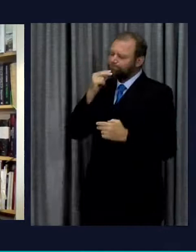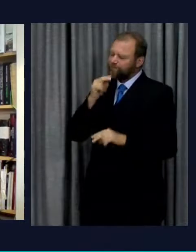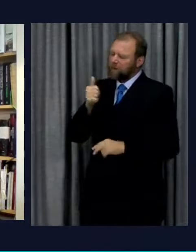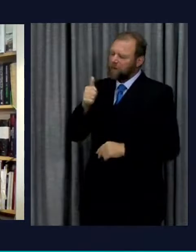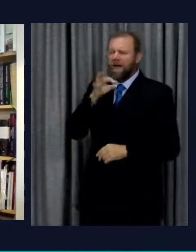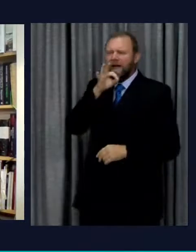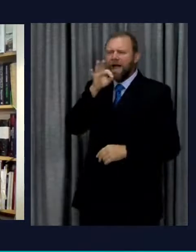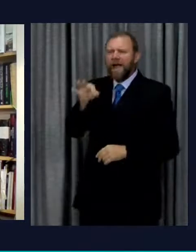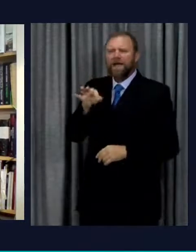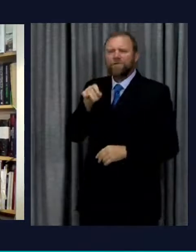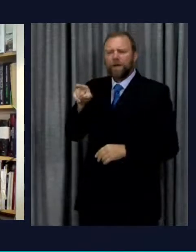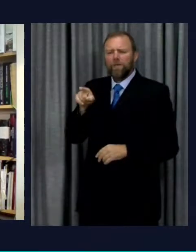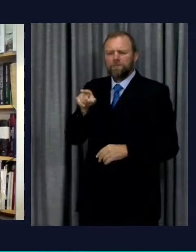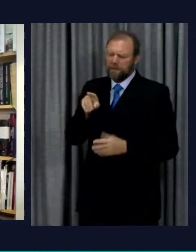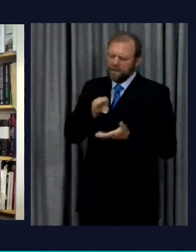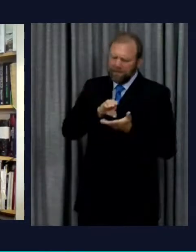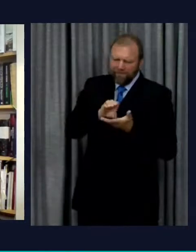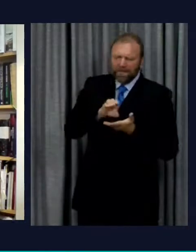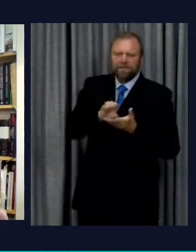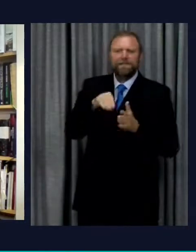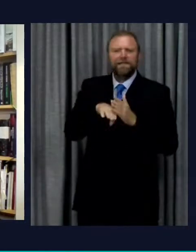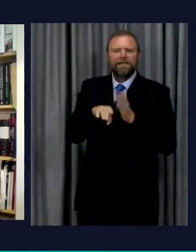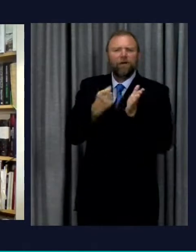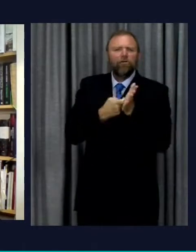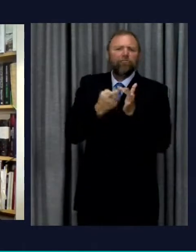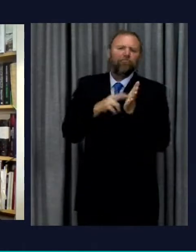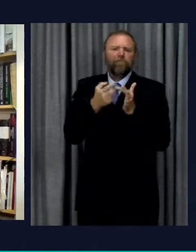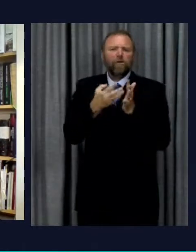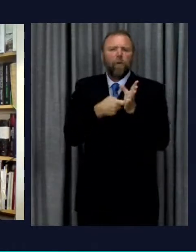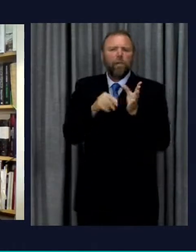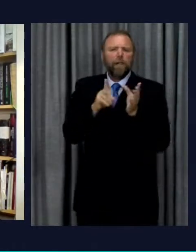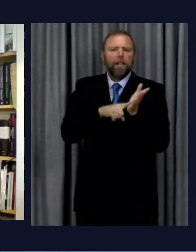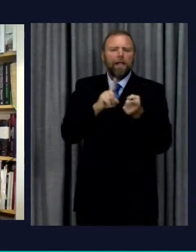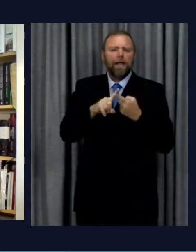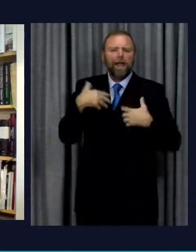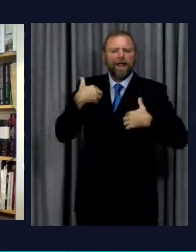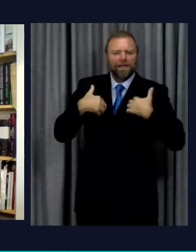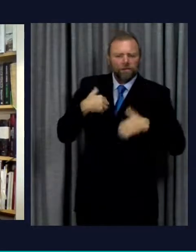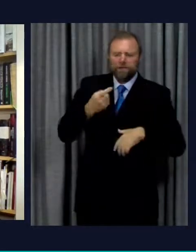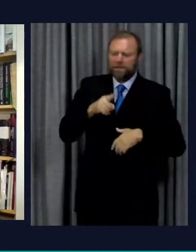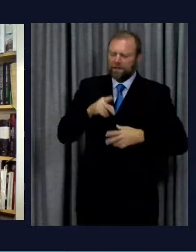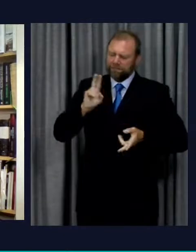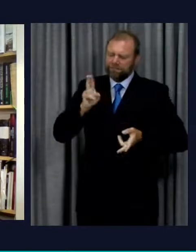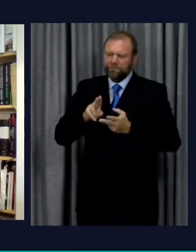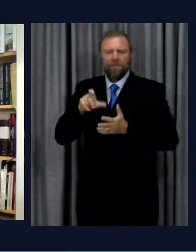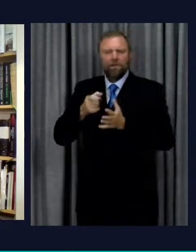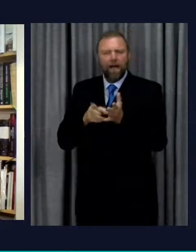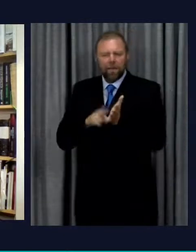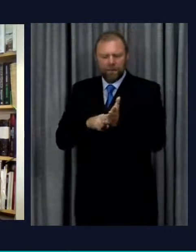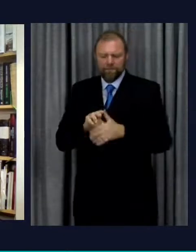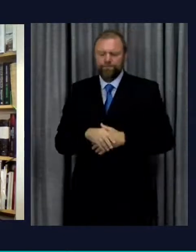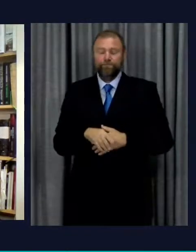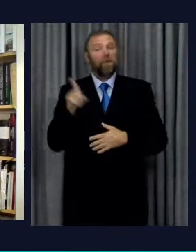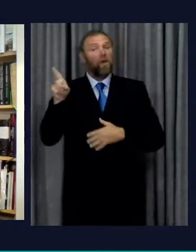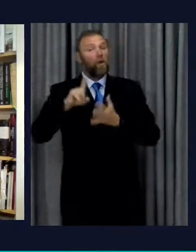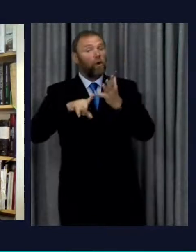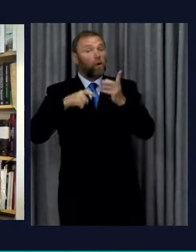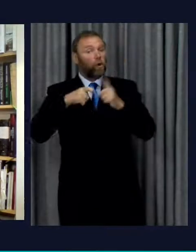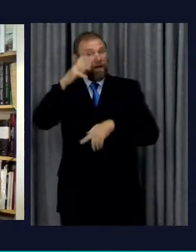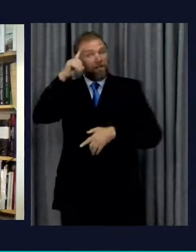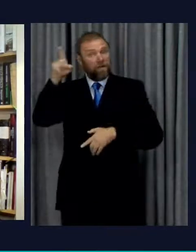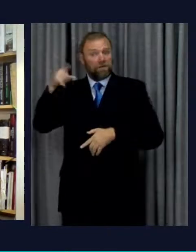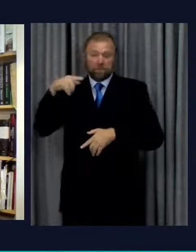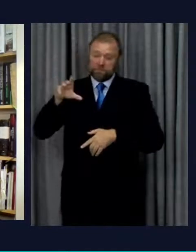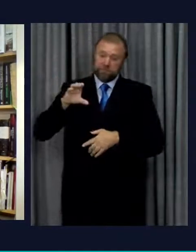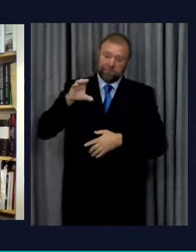in renewables and in decarbonisation first, because the UK government has announced subsidies today to help people replace